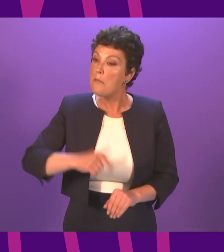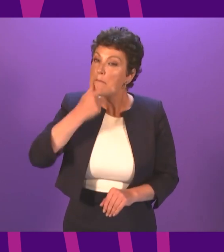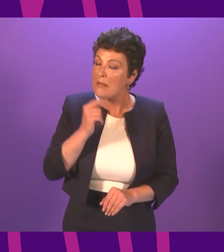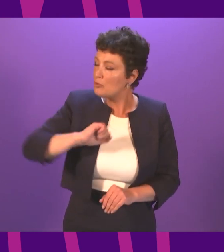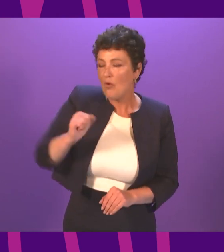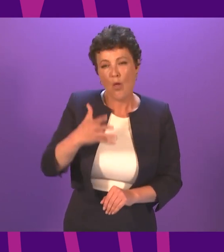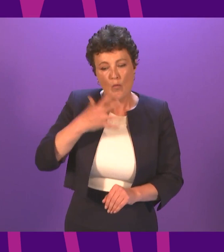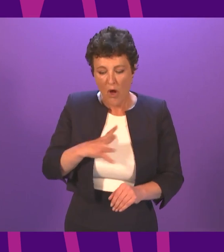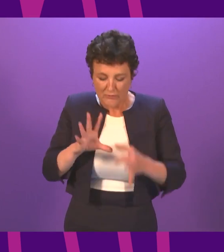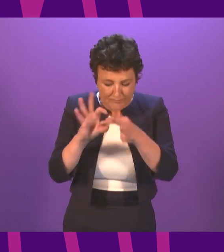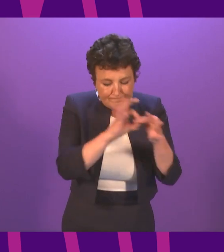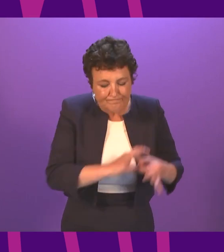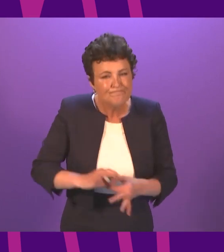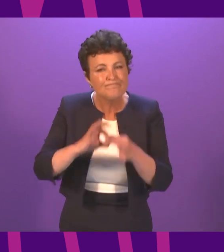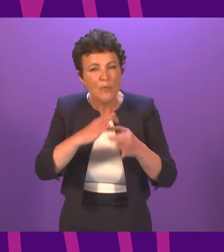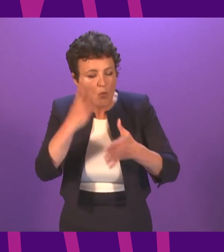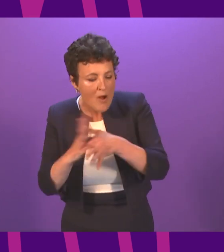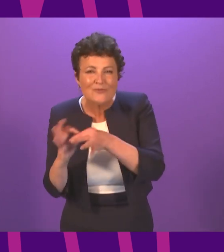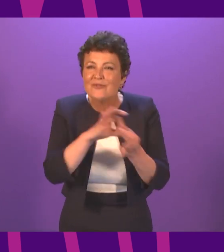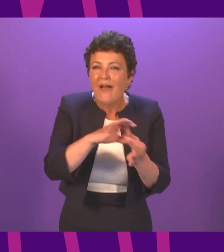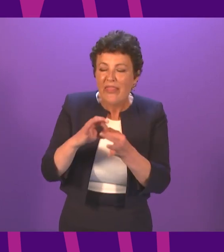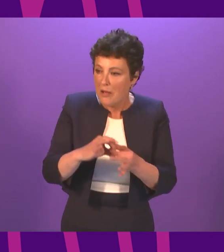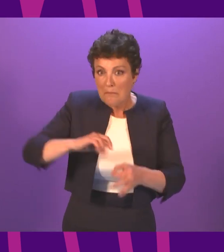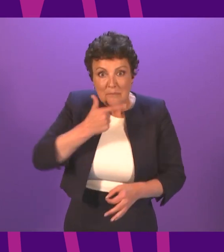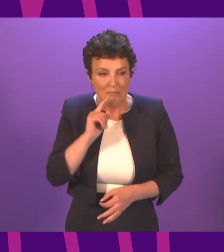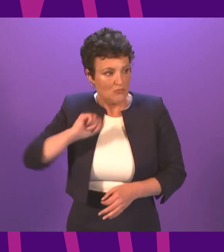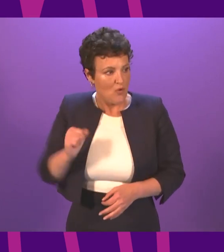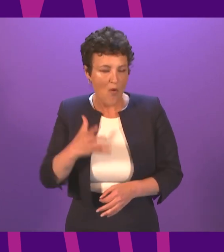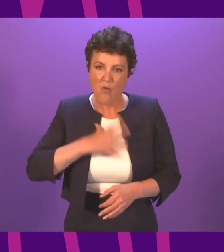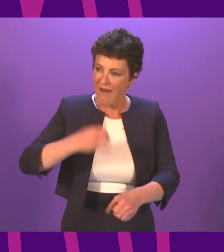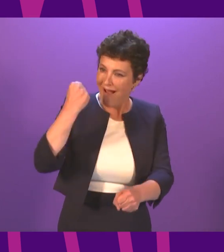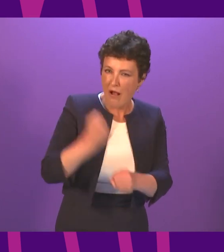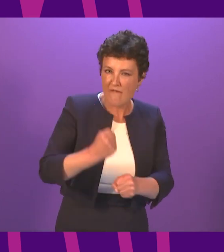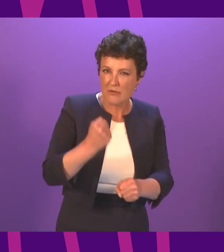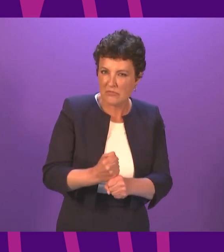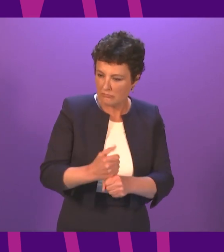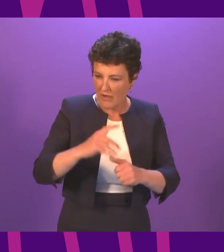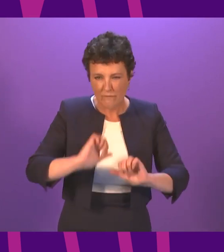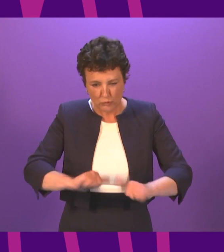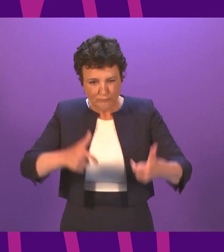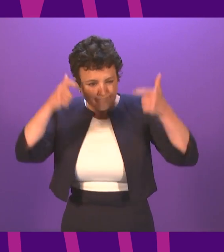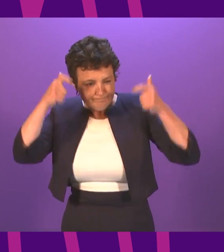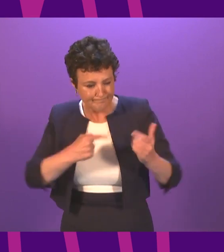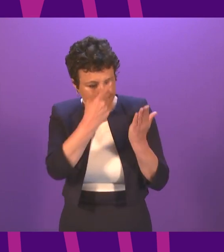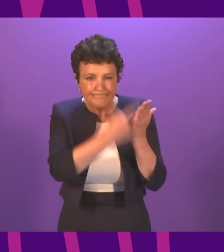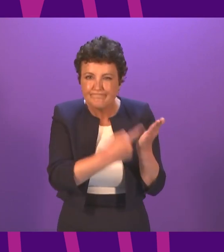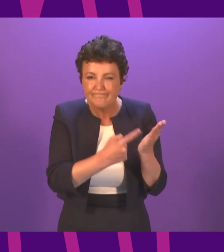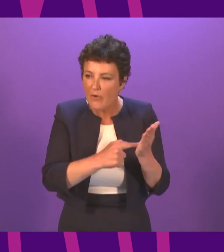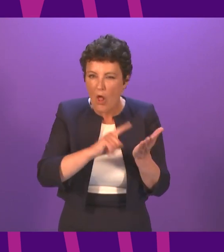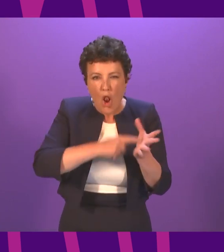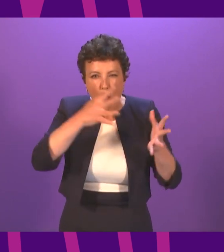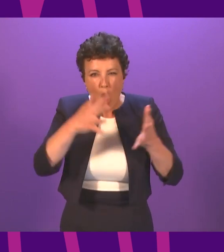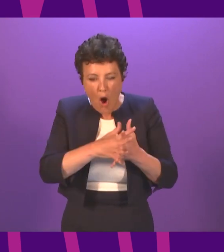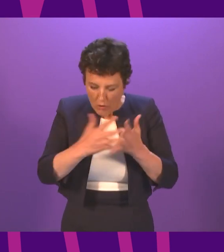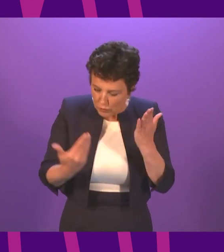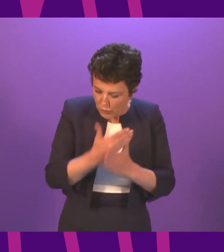not apart. People across Scotland want a government who are determined to drive forward a legislative programme. A programme inspired by